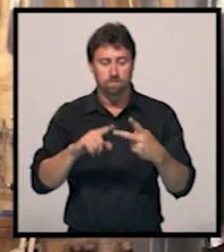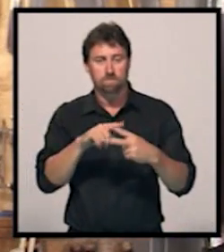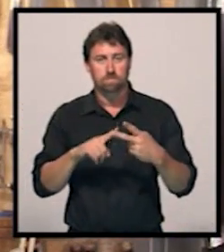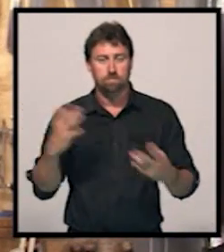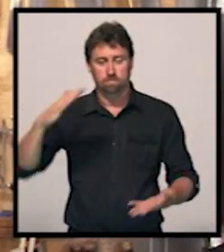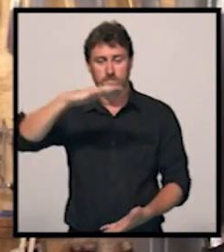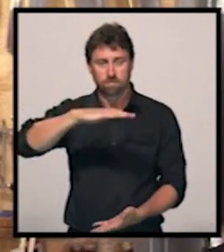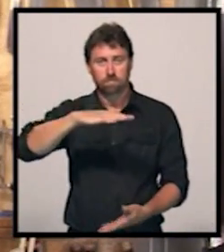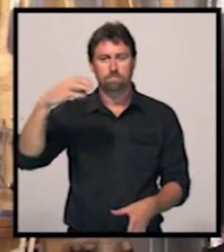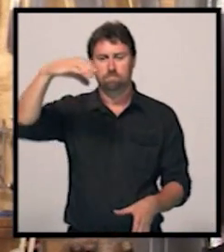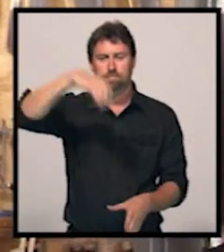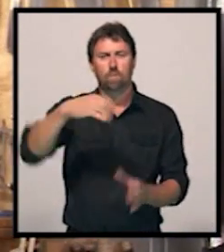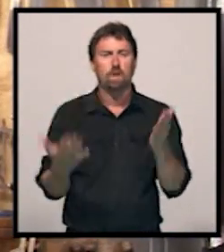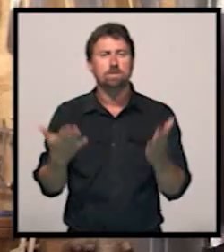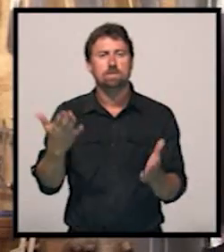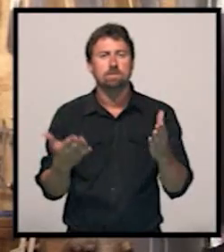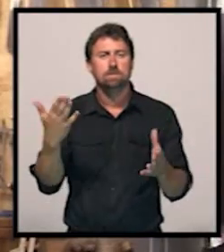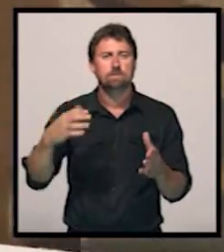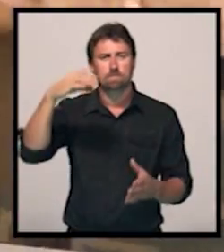with a weight. Oh!